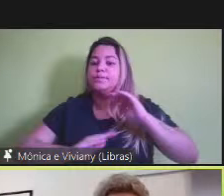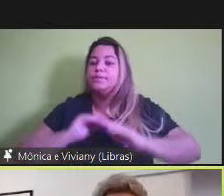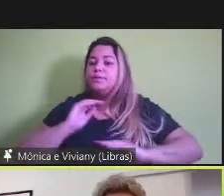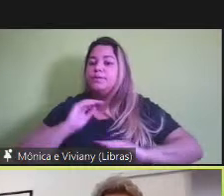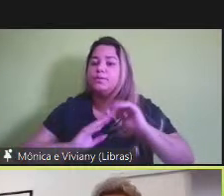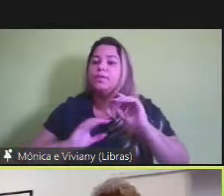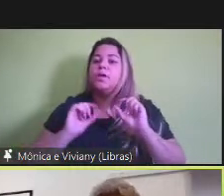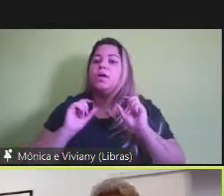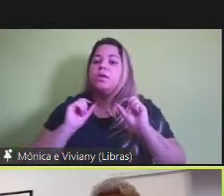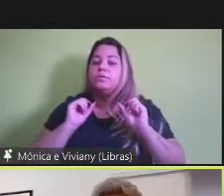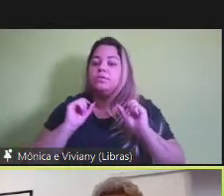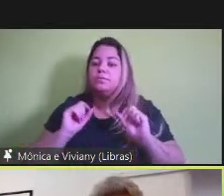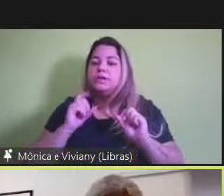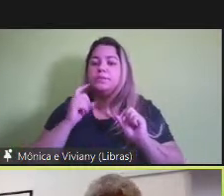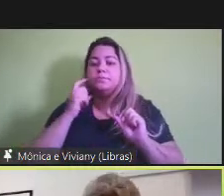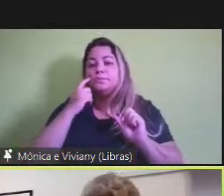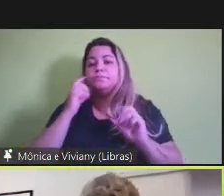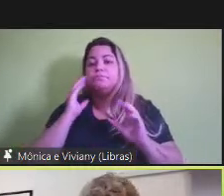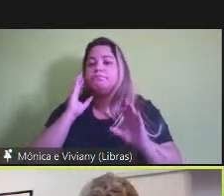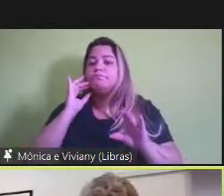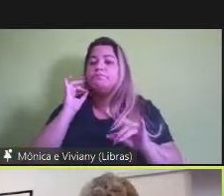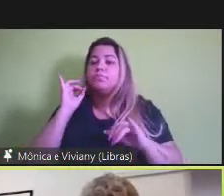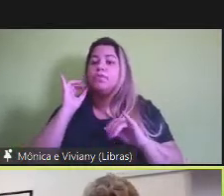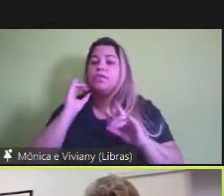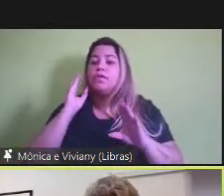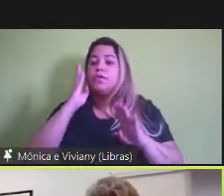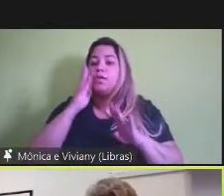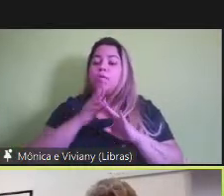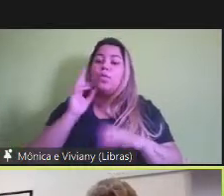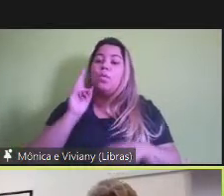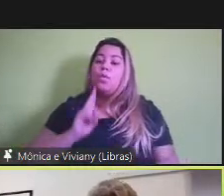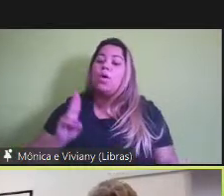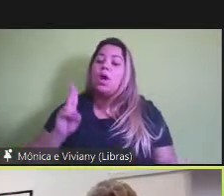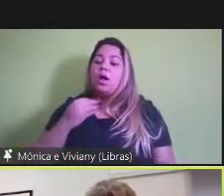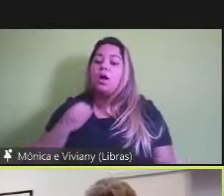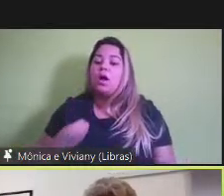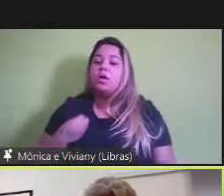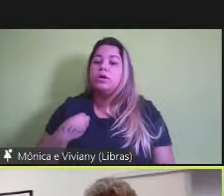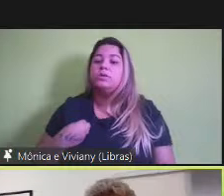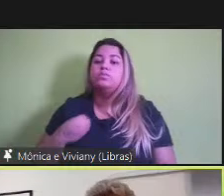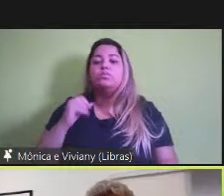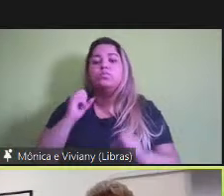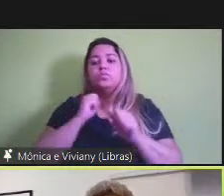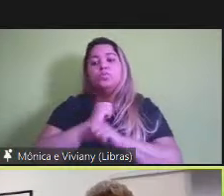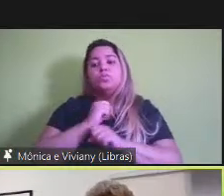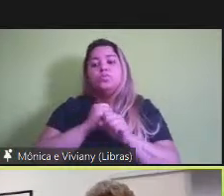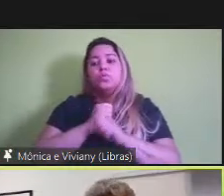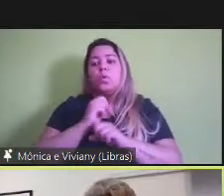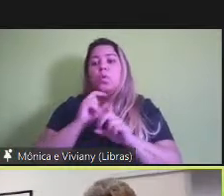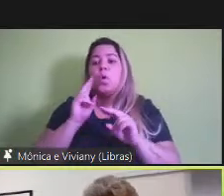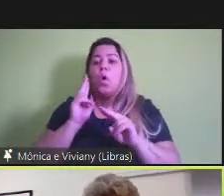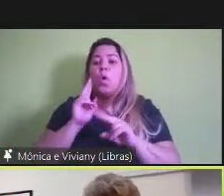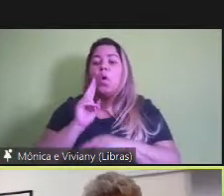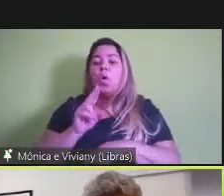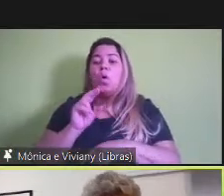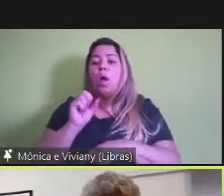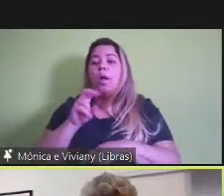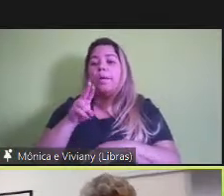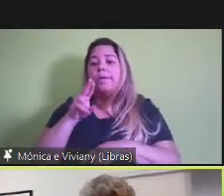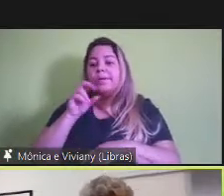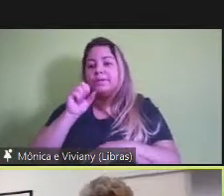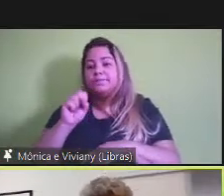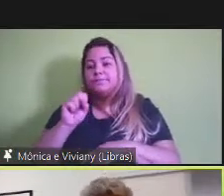Interprofessional communication, the attention centered in the user that is present in the construction of SUS, all the